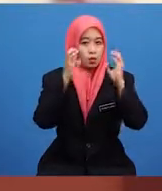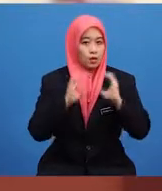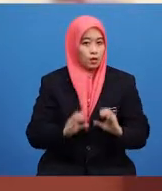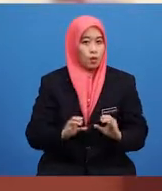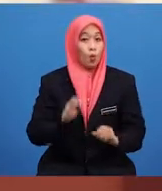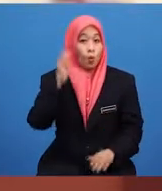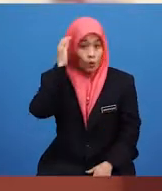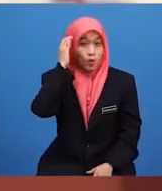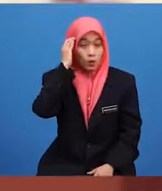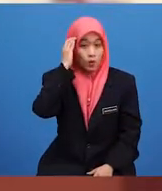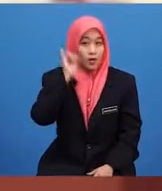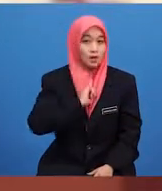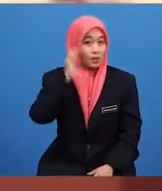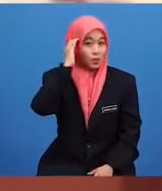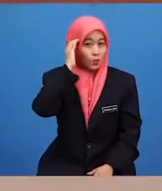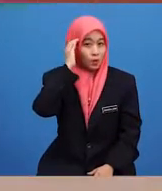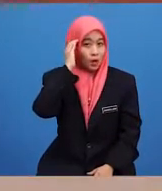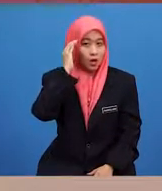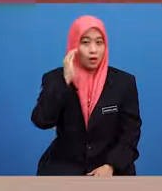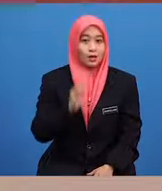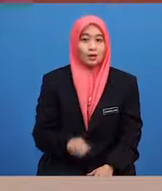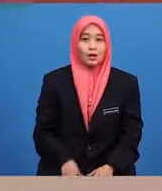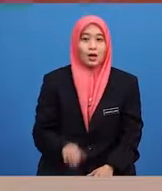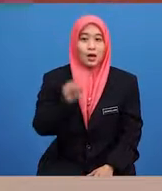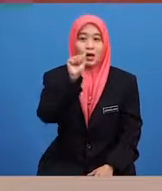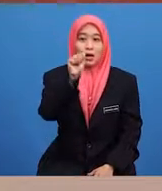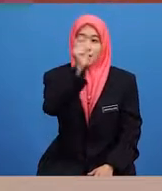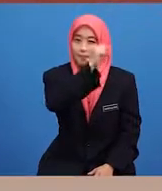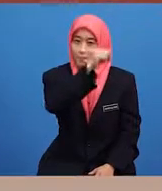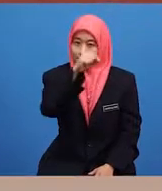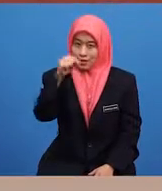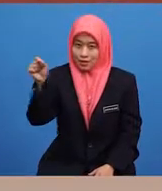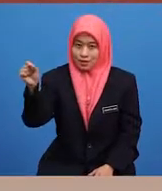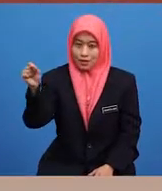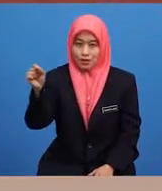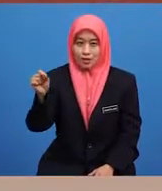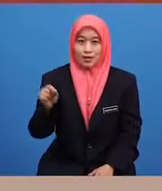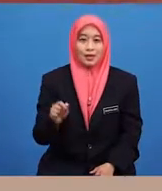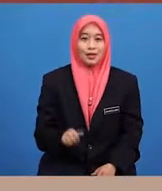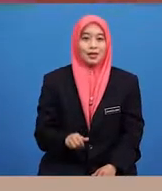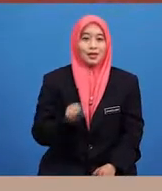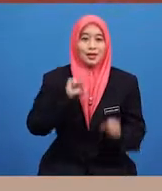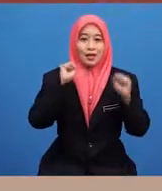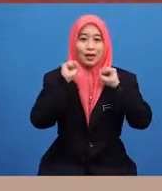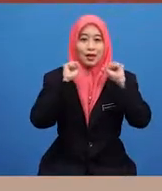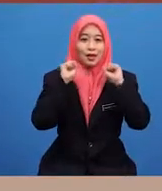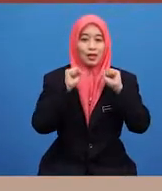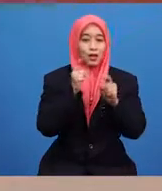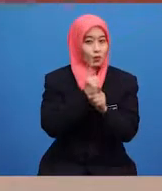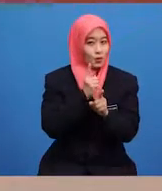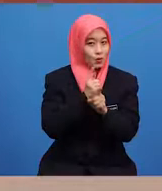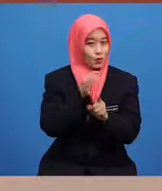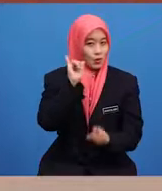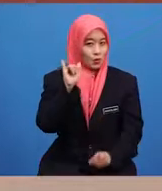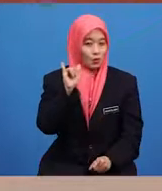know. A pencil. Yay! You are absolutely right, Yolo. Well